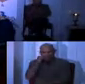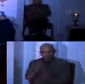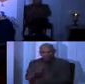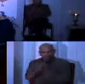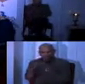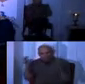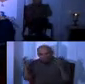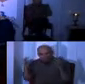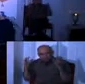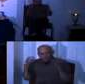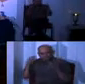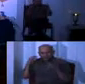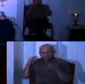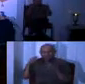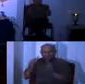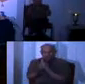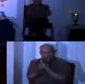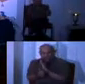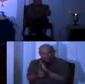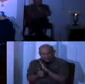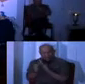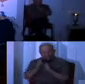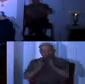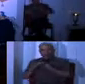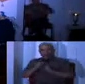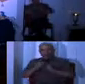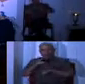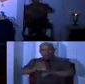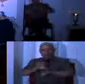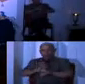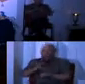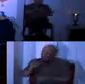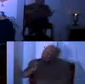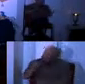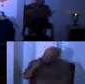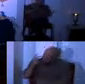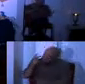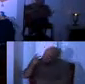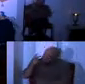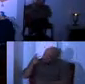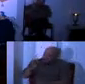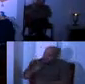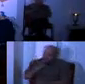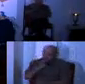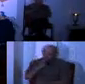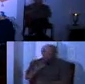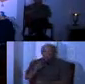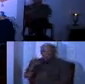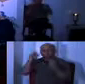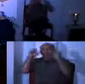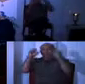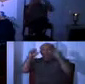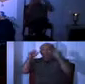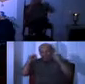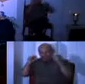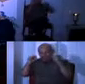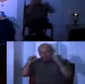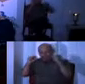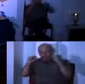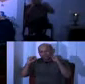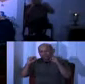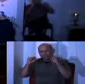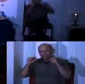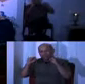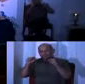this congregation. And I have to say, I didn't know that until I saw it come out that day. It was an amazing, amazing